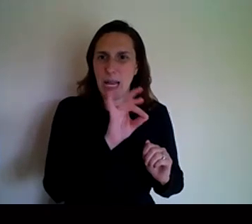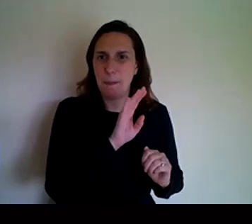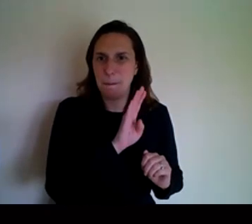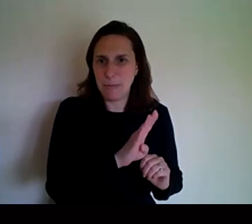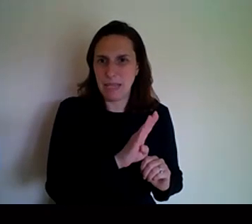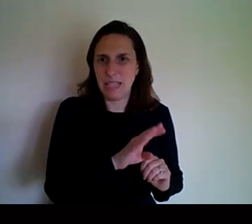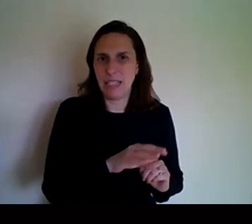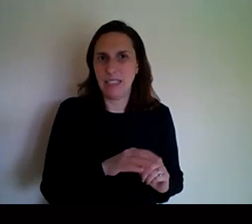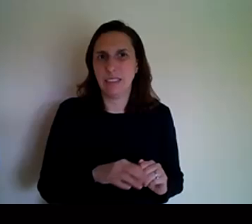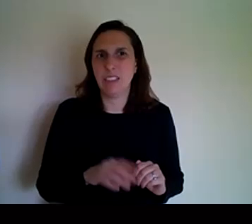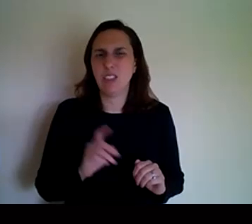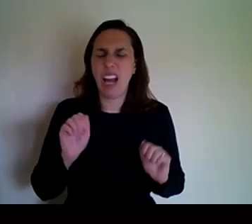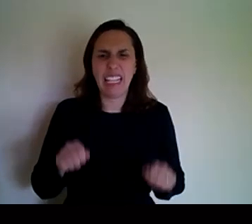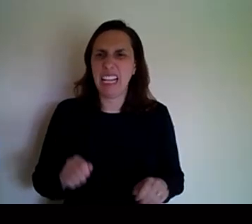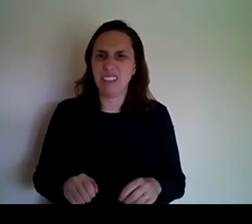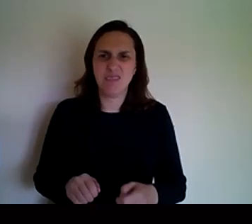I can get rid of C